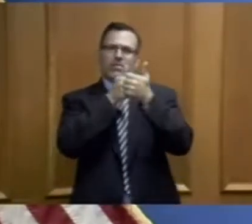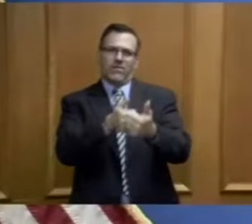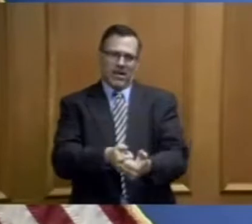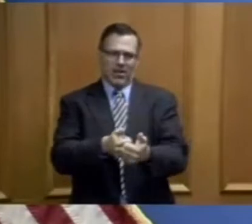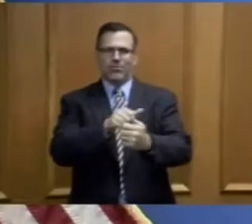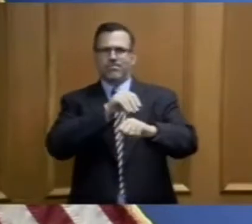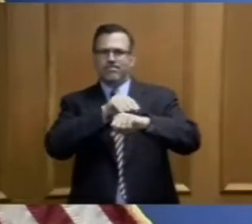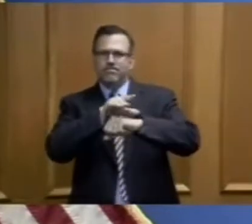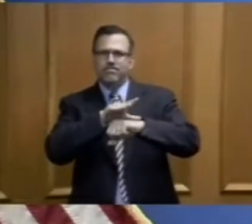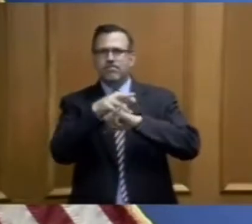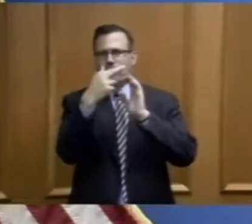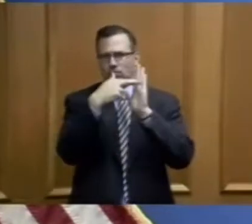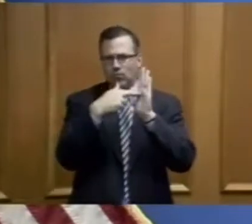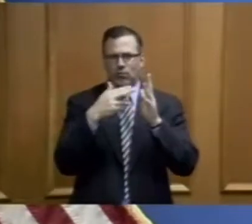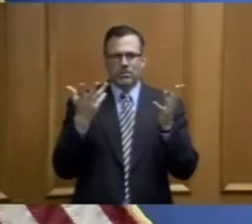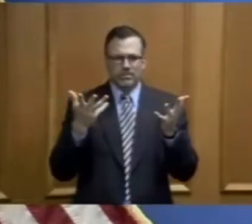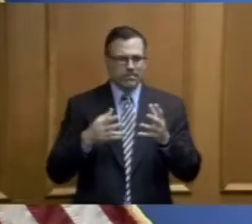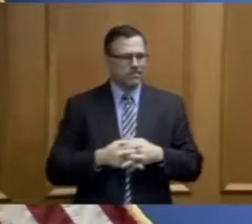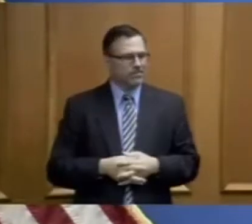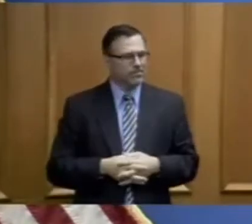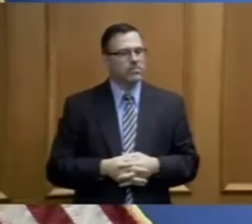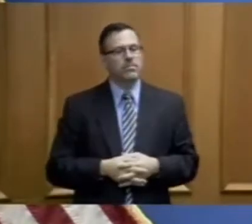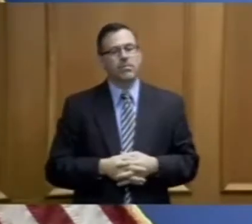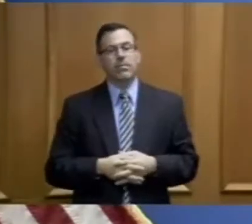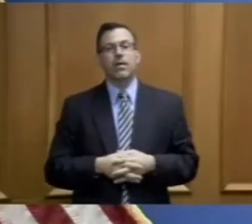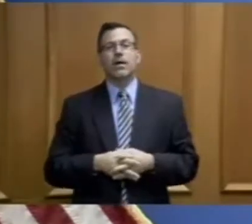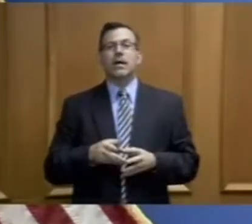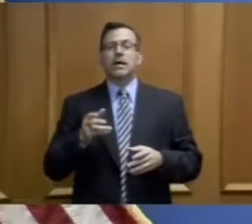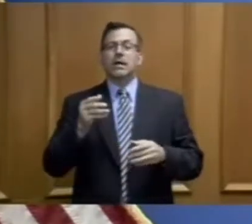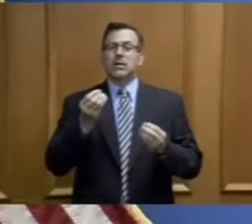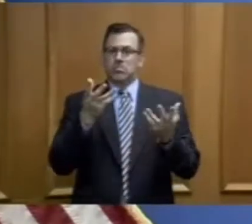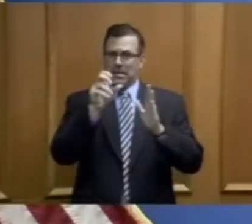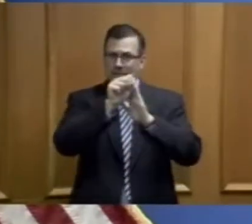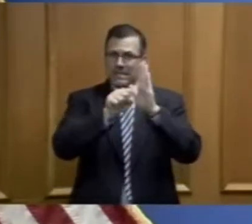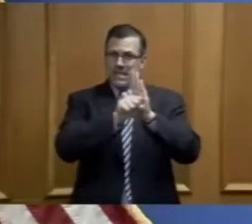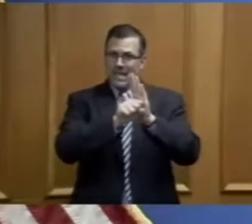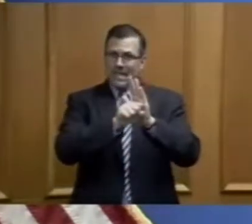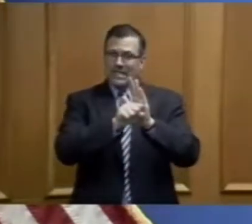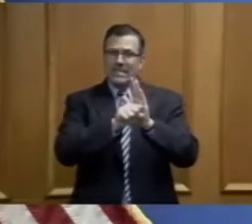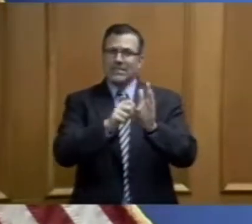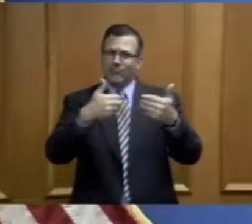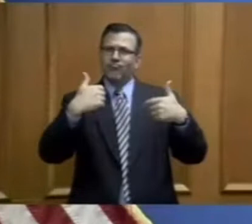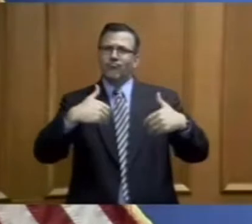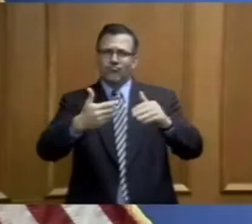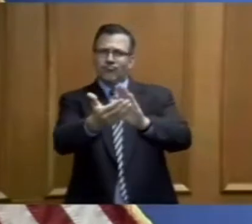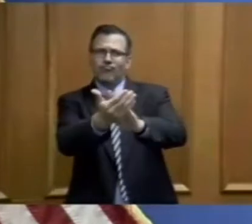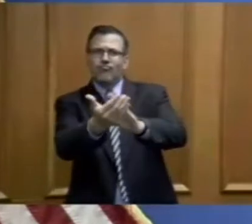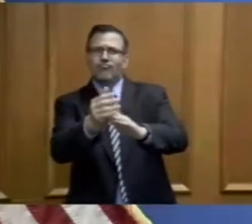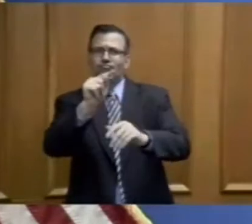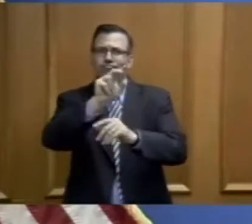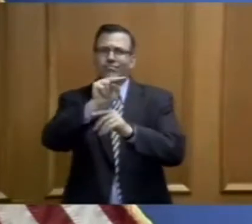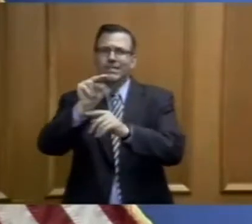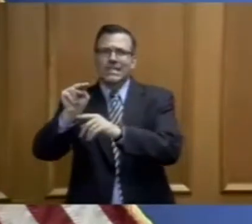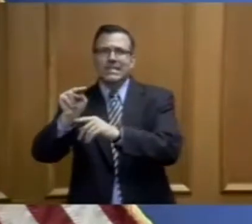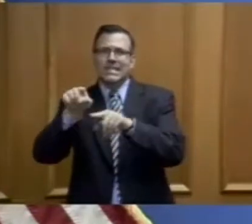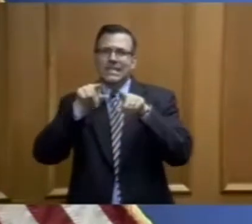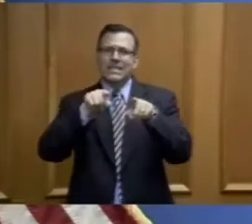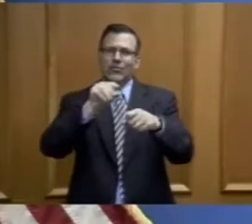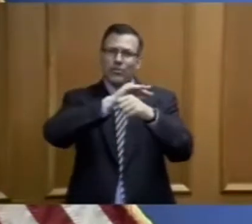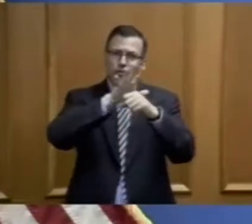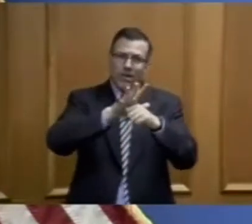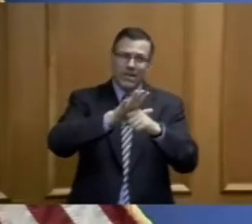And this enviable position comes even in the midst of not only COVID-19, but weathering two